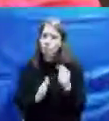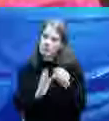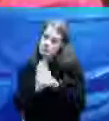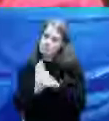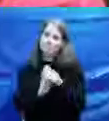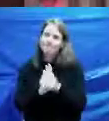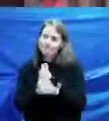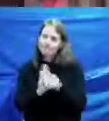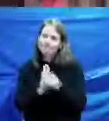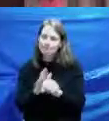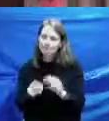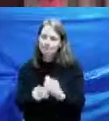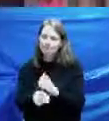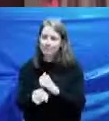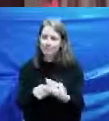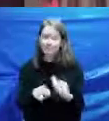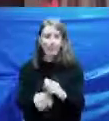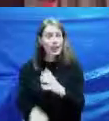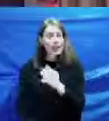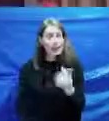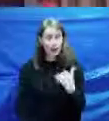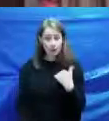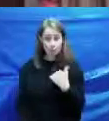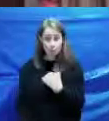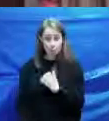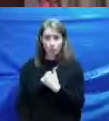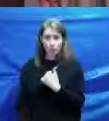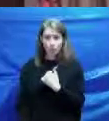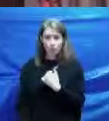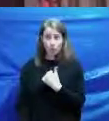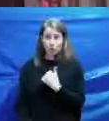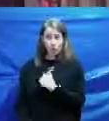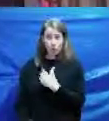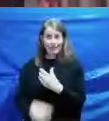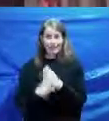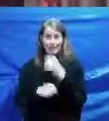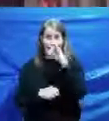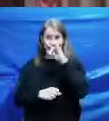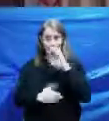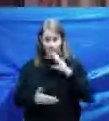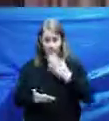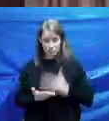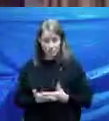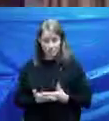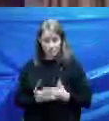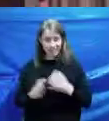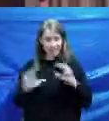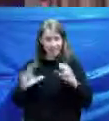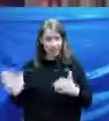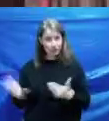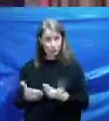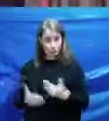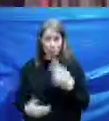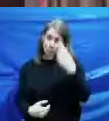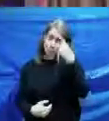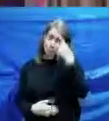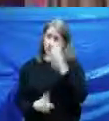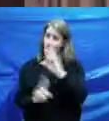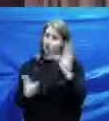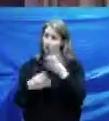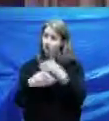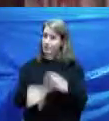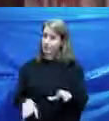assume that kids come to us when we teach them division with any kind of foundational knowledge in multiplication. So when we teach them division, it's